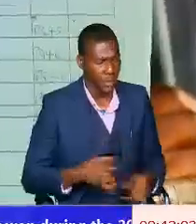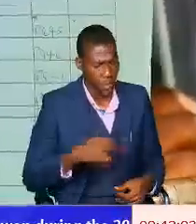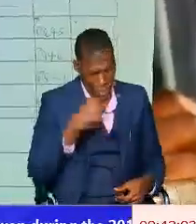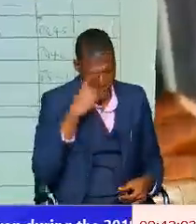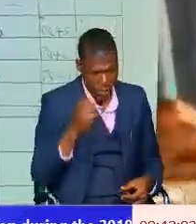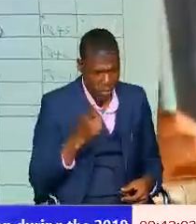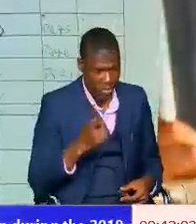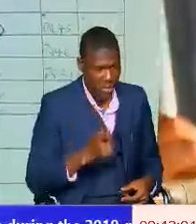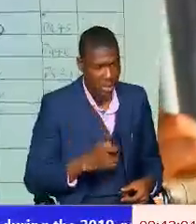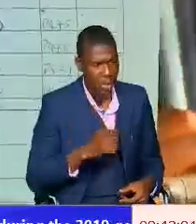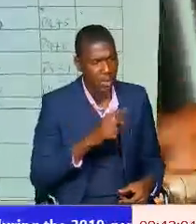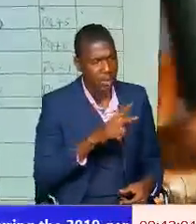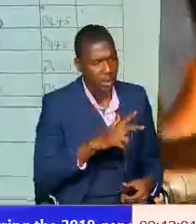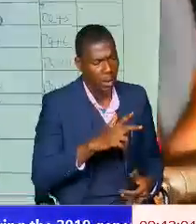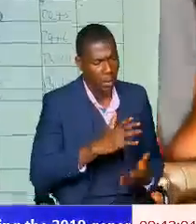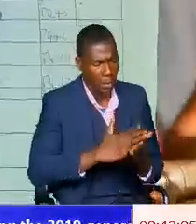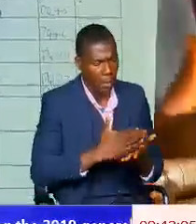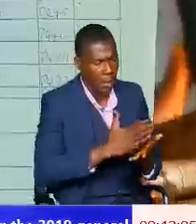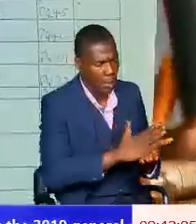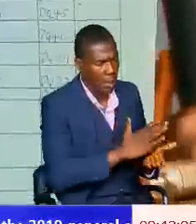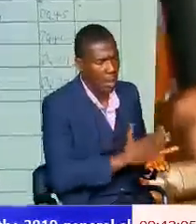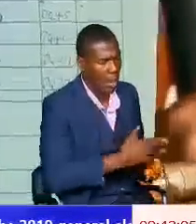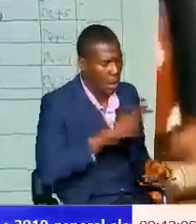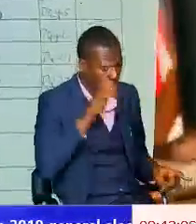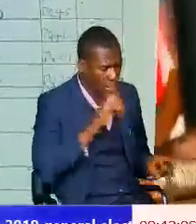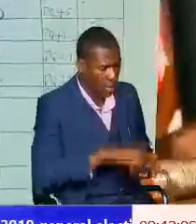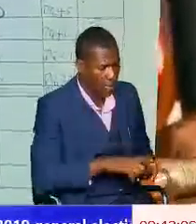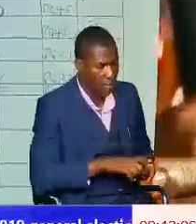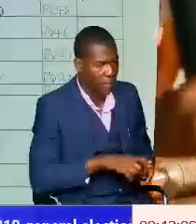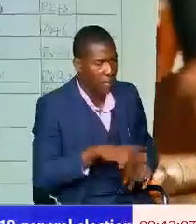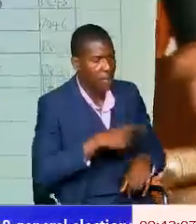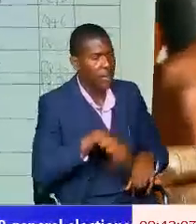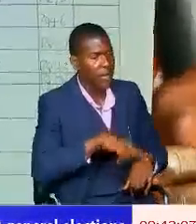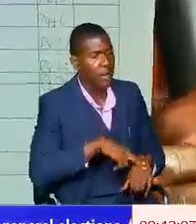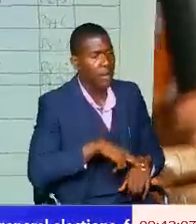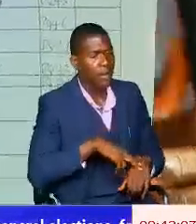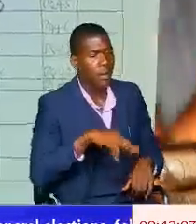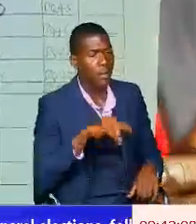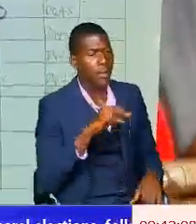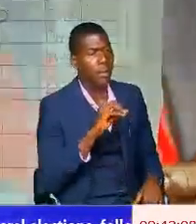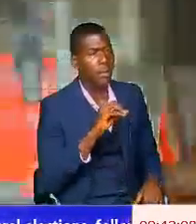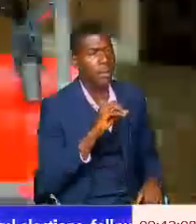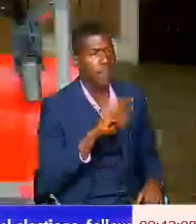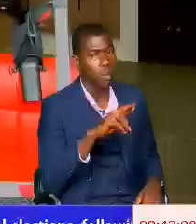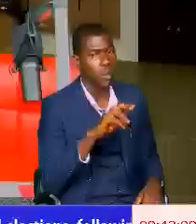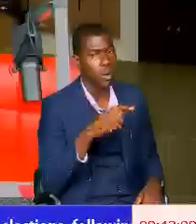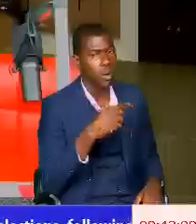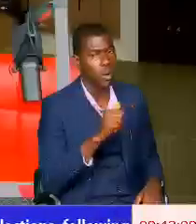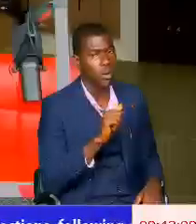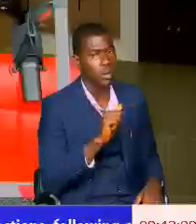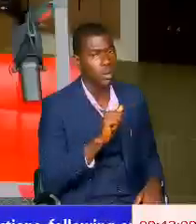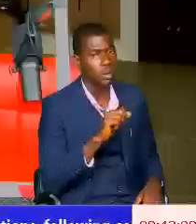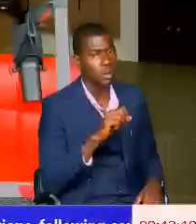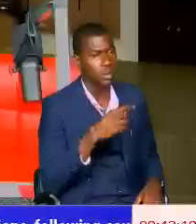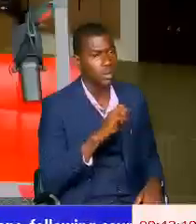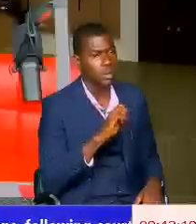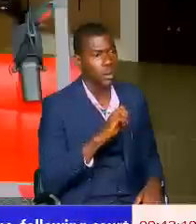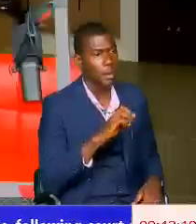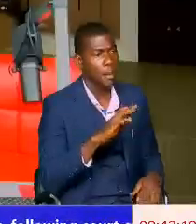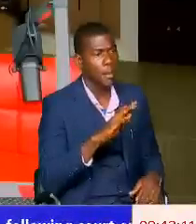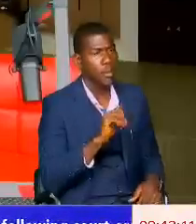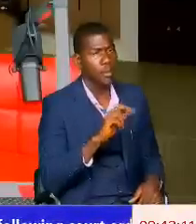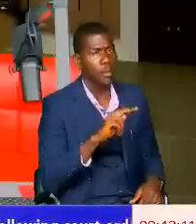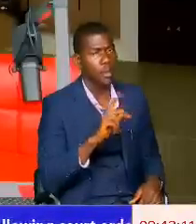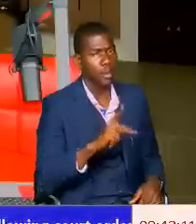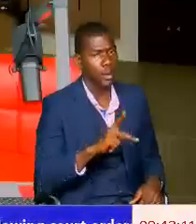three-party agreement, Federal Mortgage Bank, they're very, very interested because the original paper, they're with